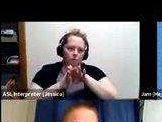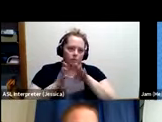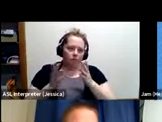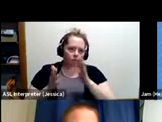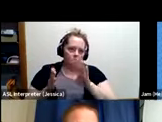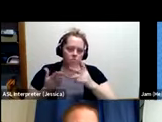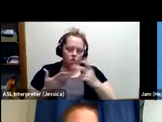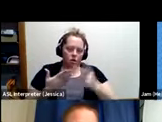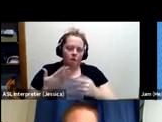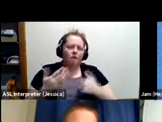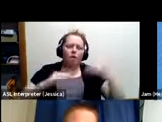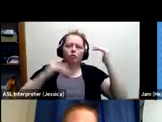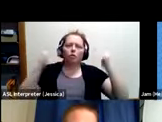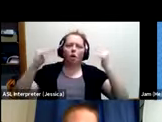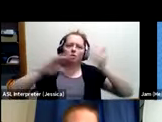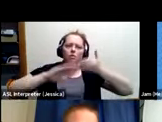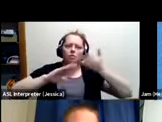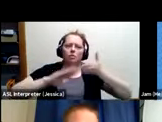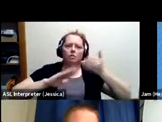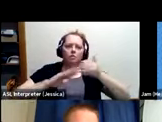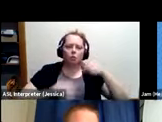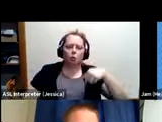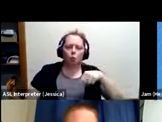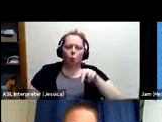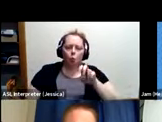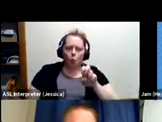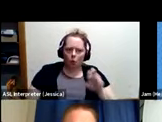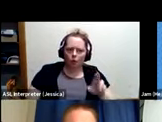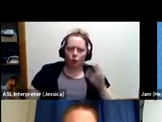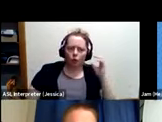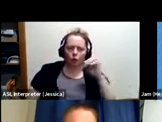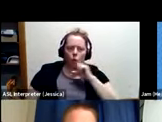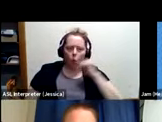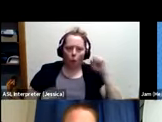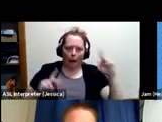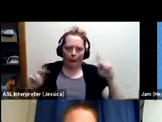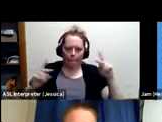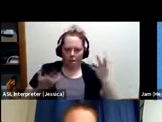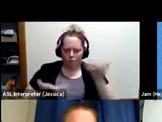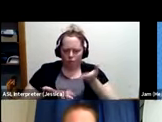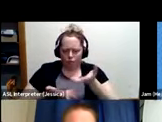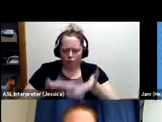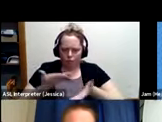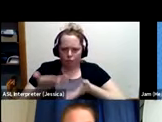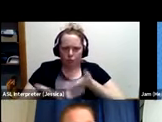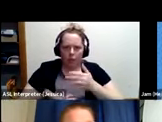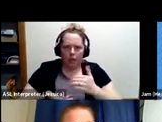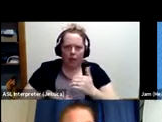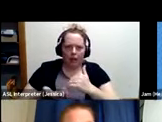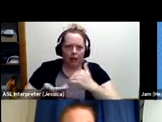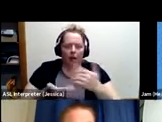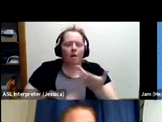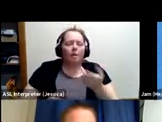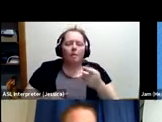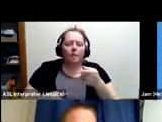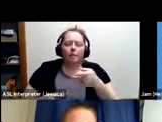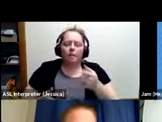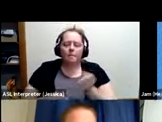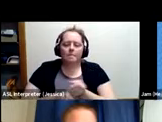and queer elders who are working with them, but they're really creating a large production